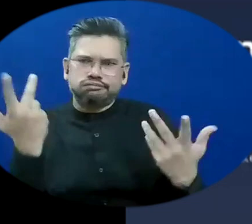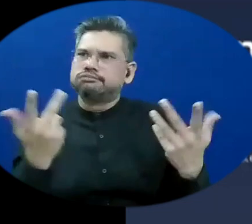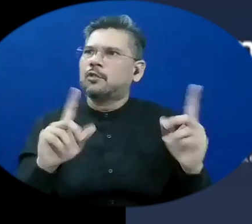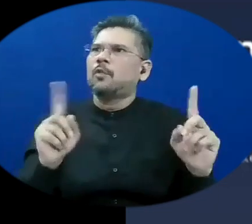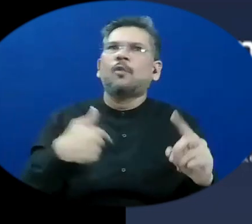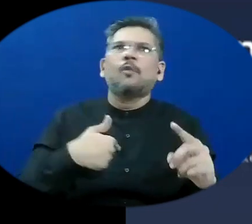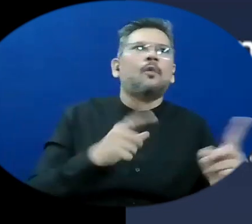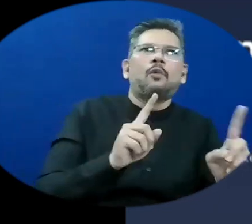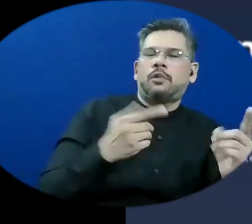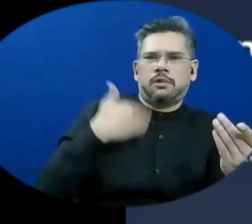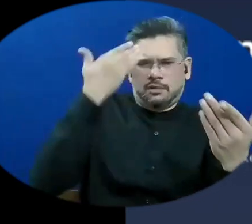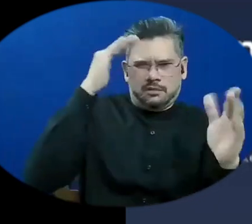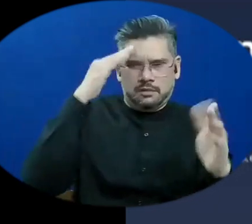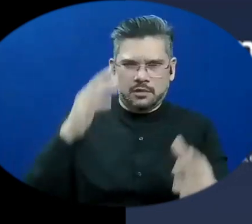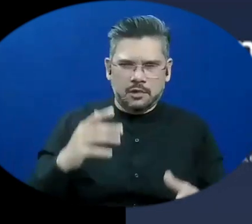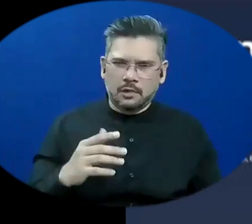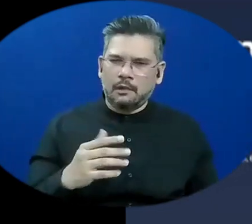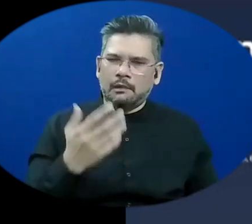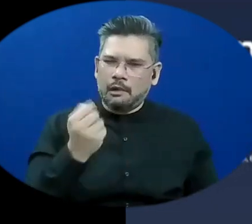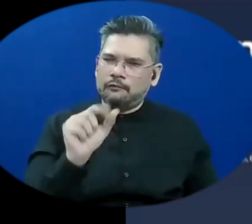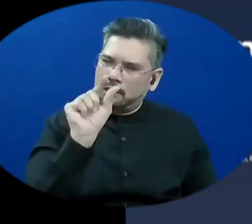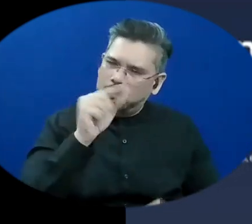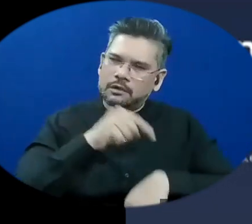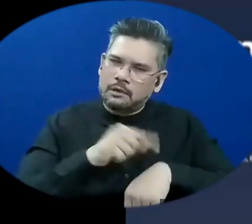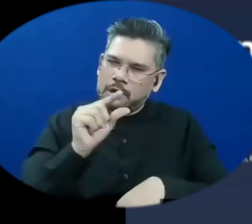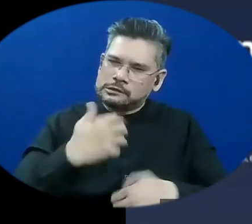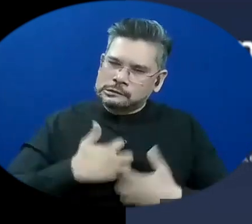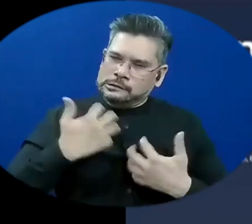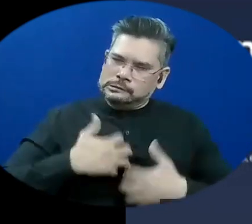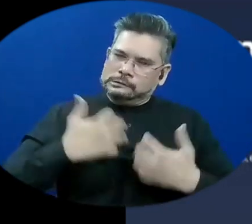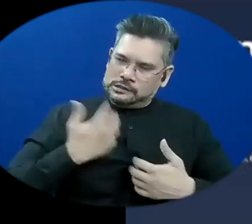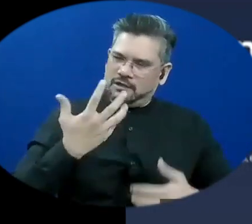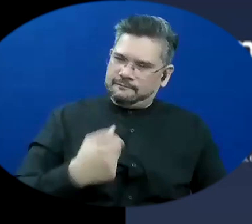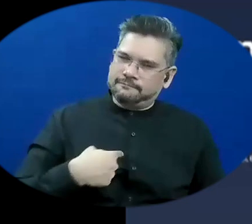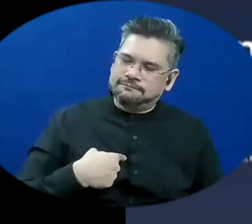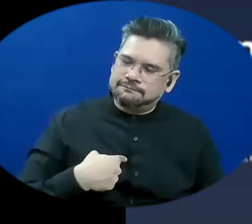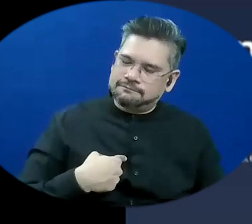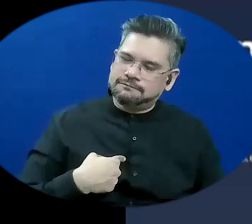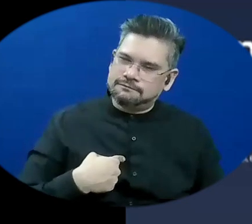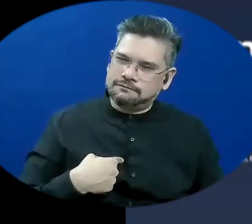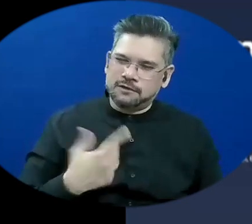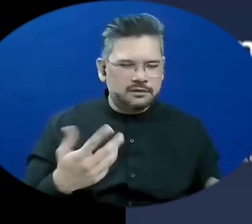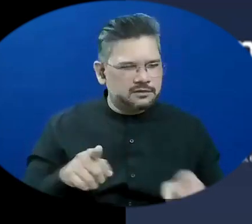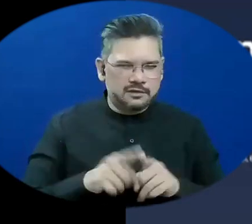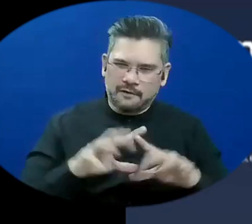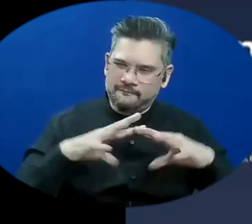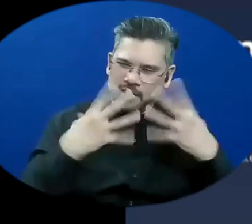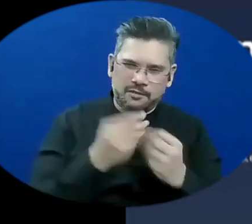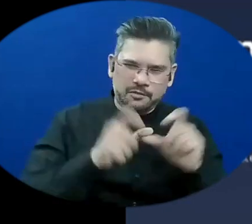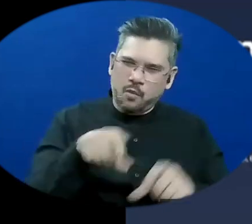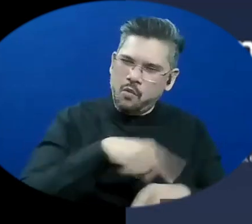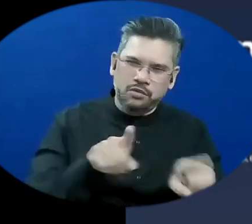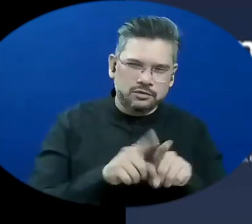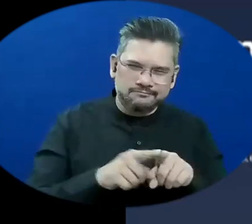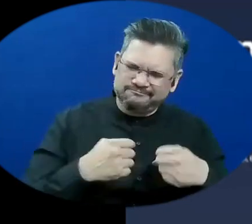there was a lot of empathy towards her as we all struggled in our family to try and understand.